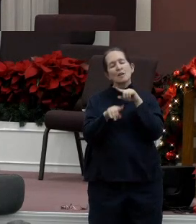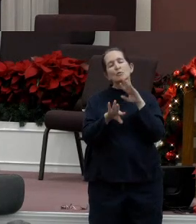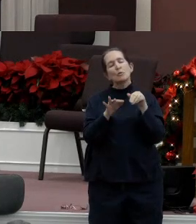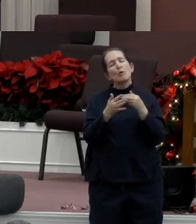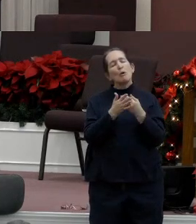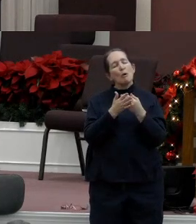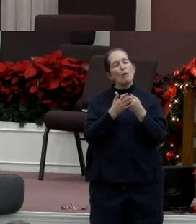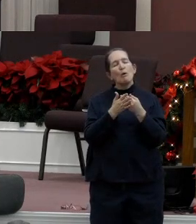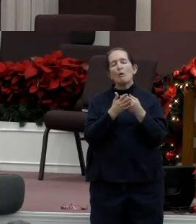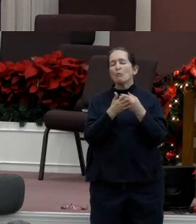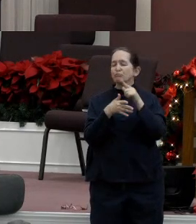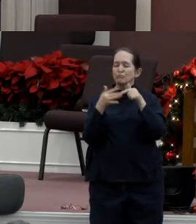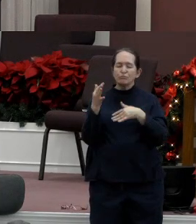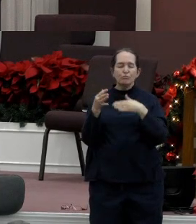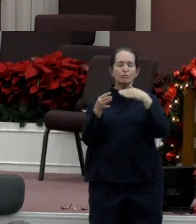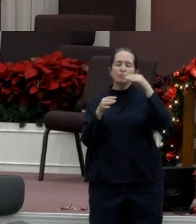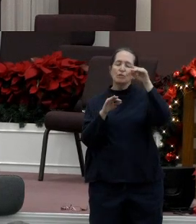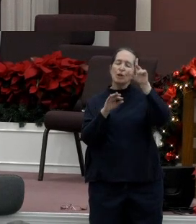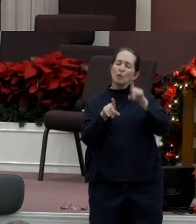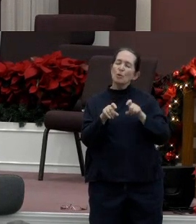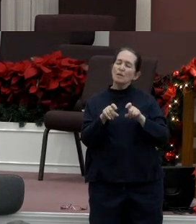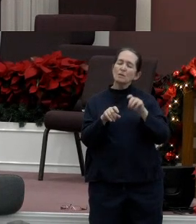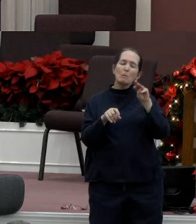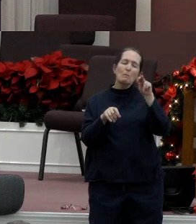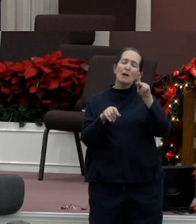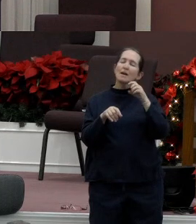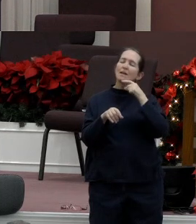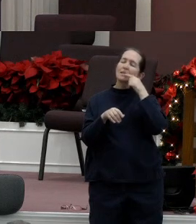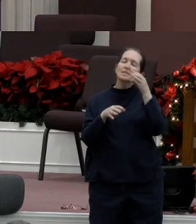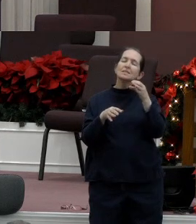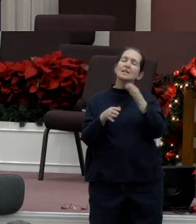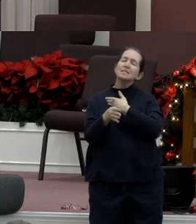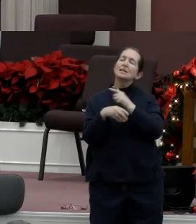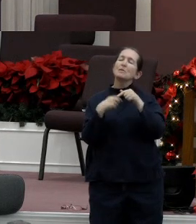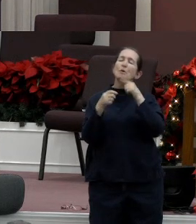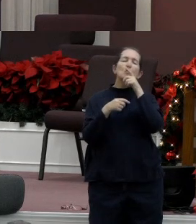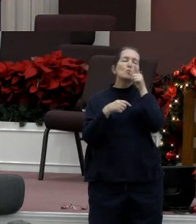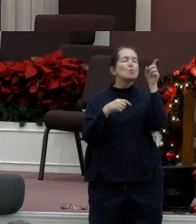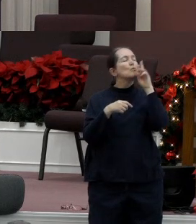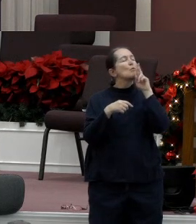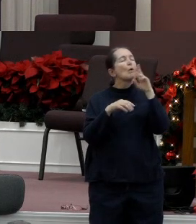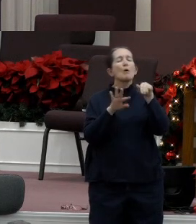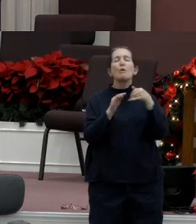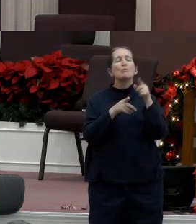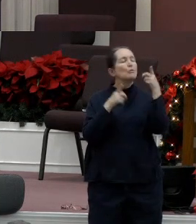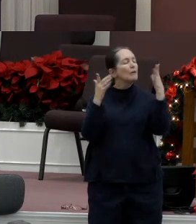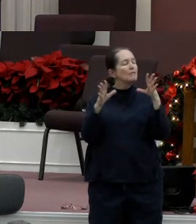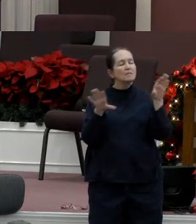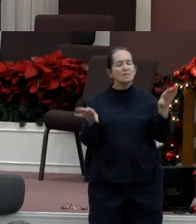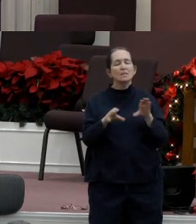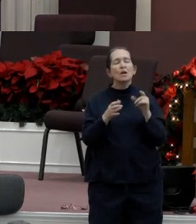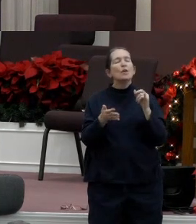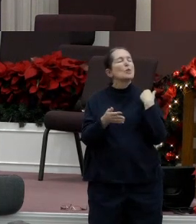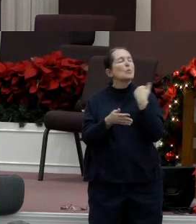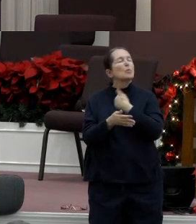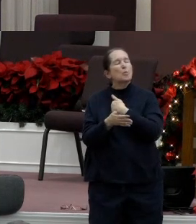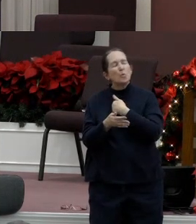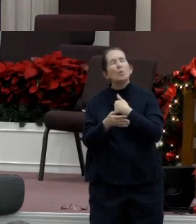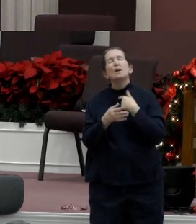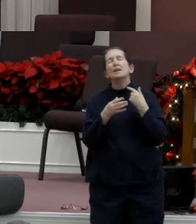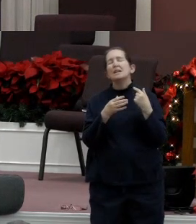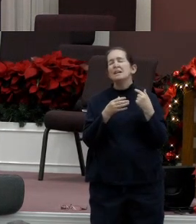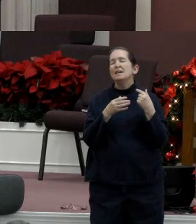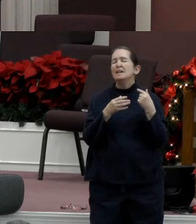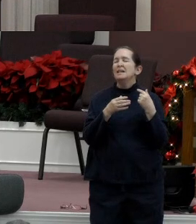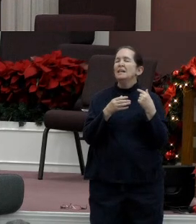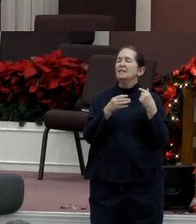questions that Mike sang out of who you are and all that you have done. That we might be able, because